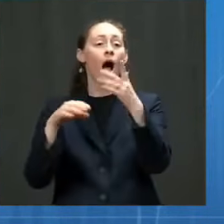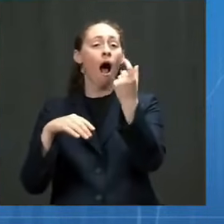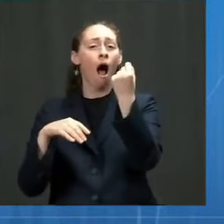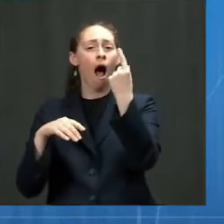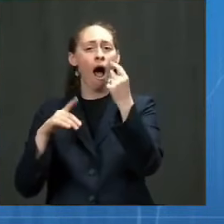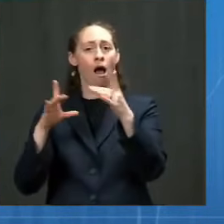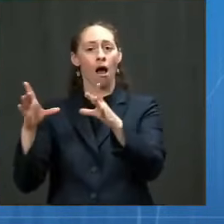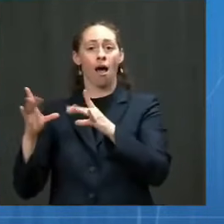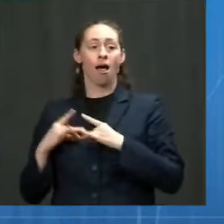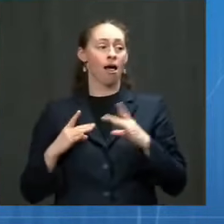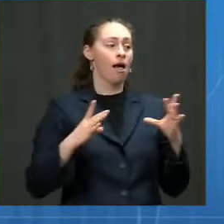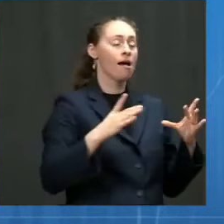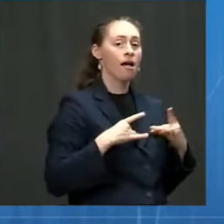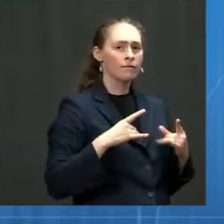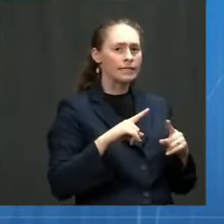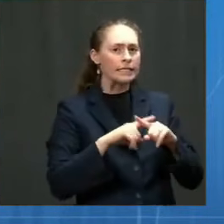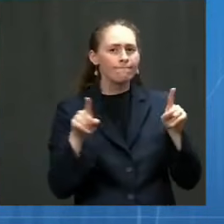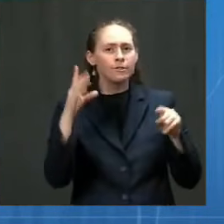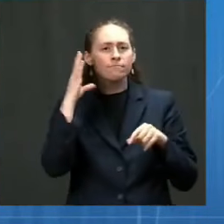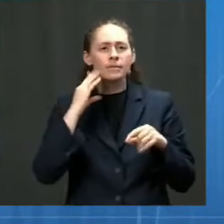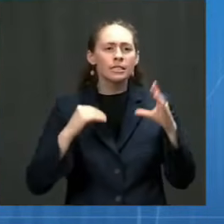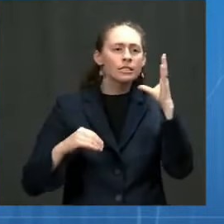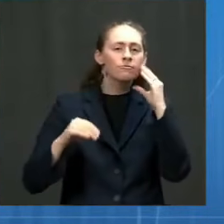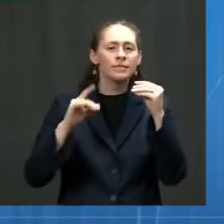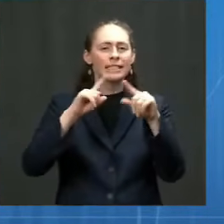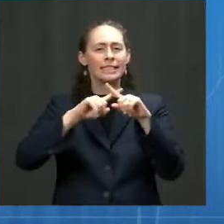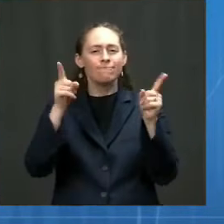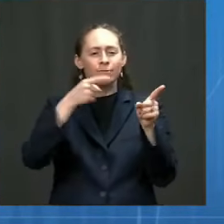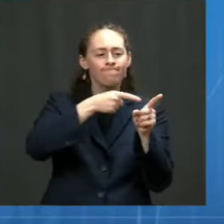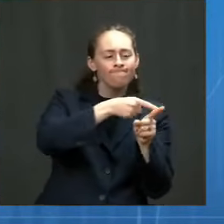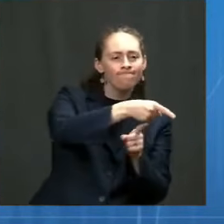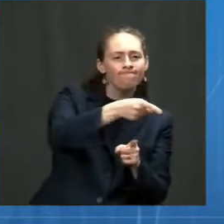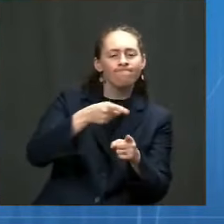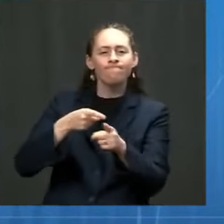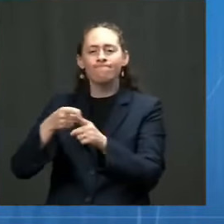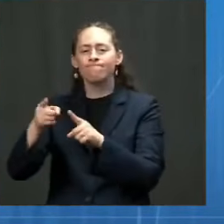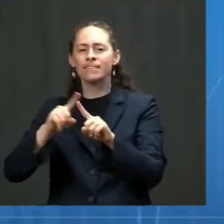and as well as the severity of disease, and working to confirm those